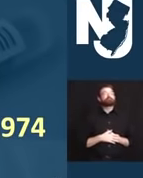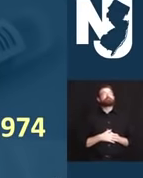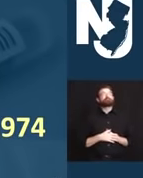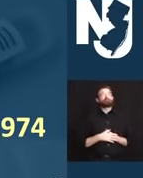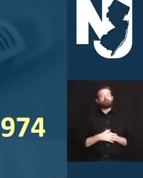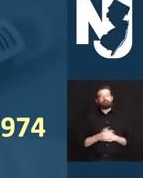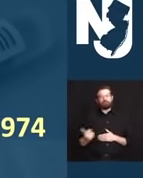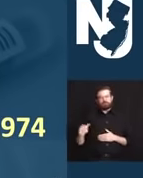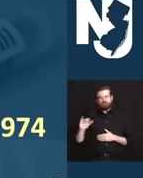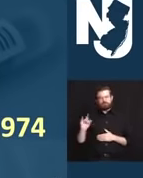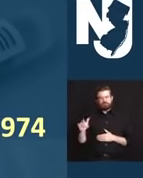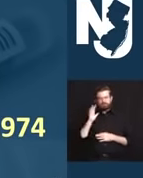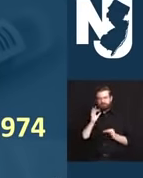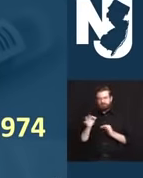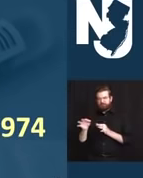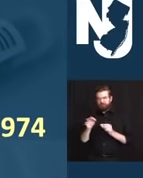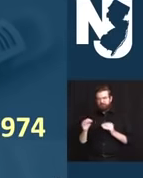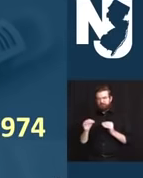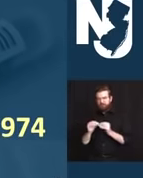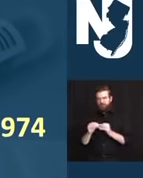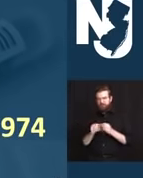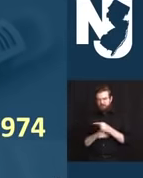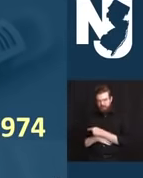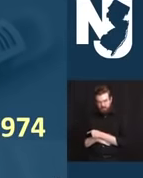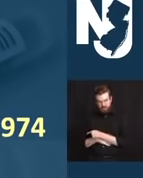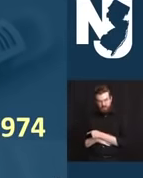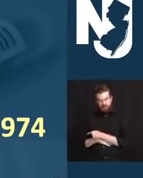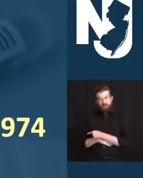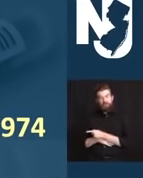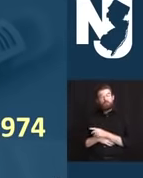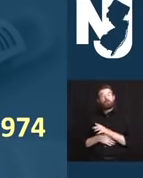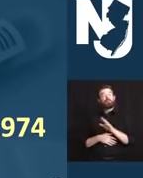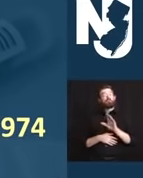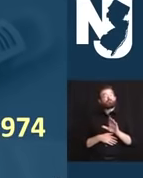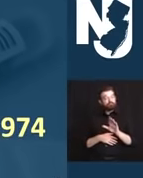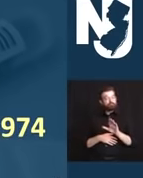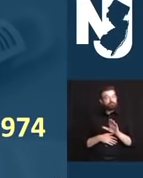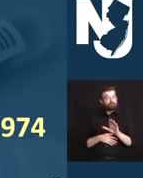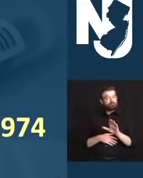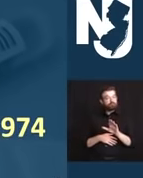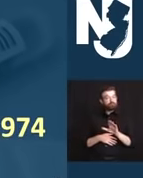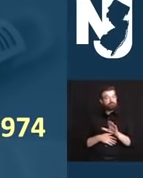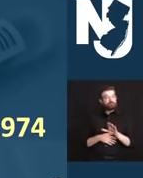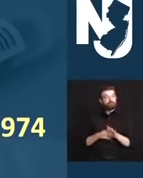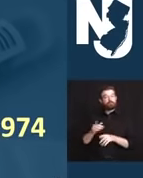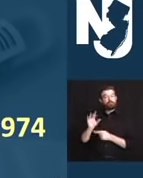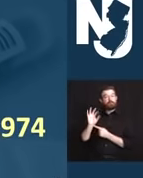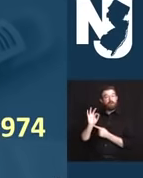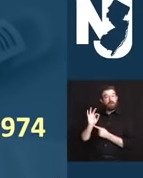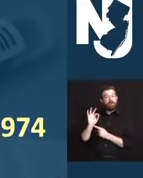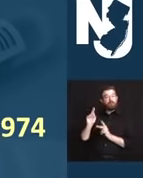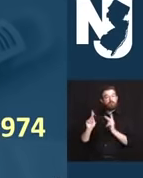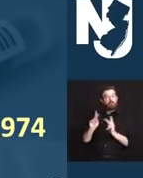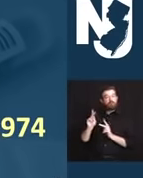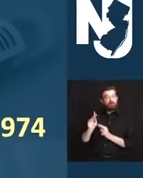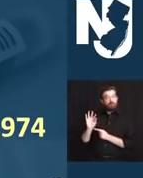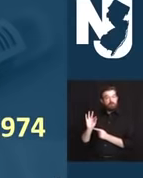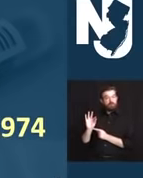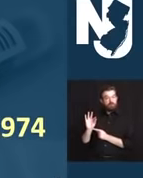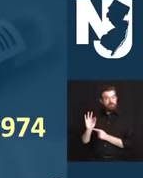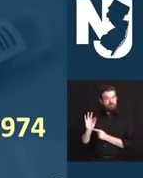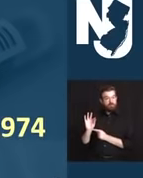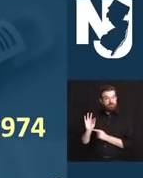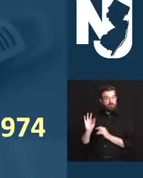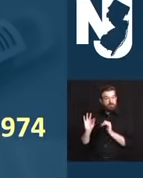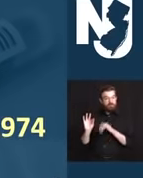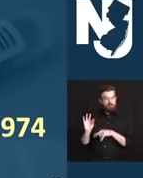color on this, this is a reminder to everybody that this does not mean that only 9 people have passed in the past 24 hours,